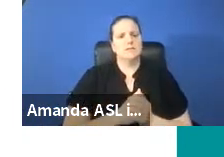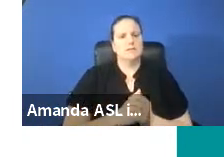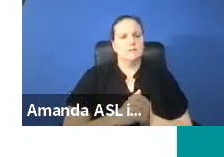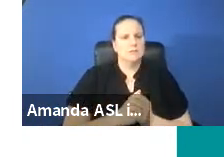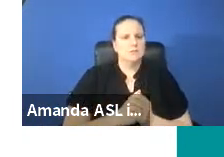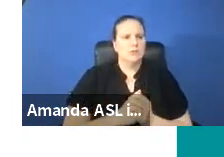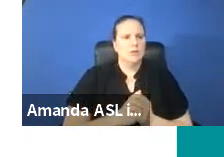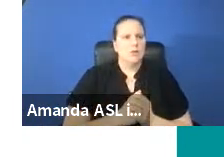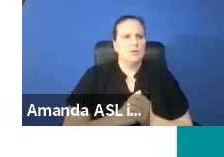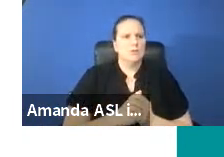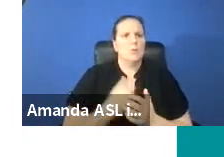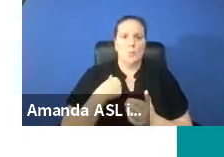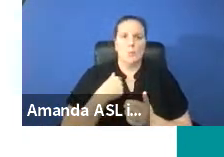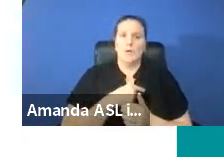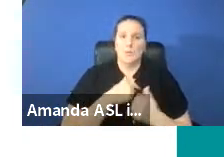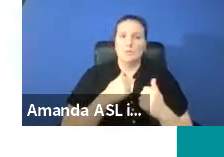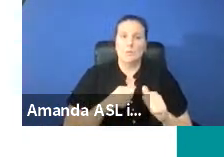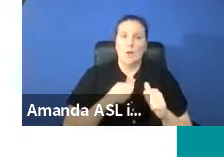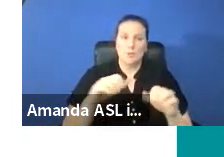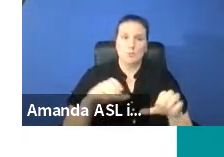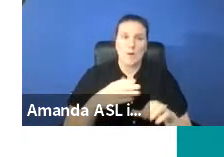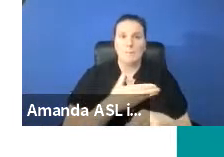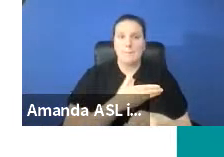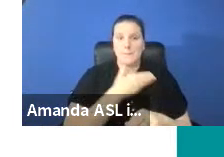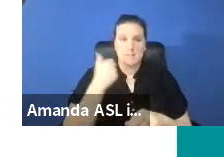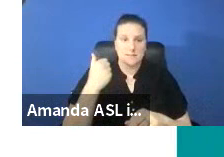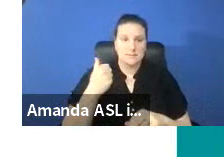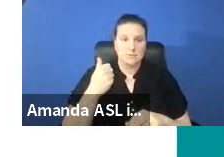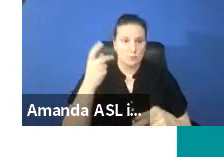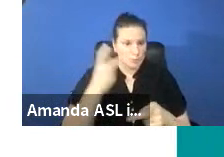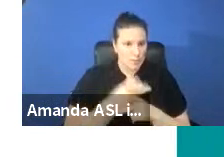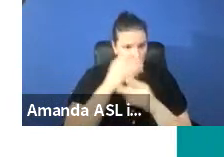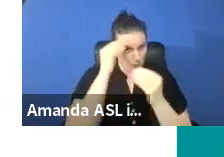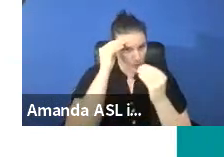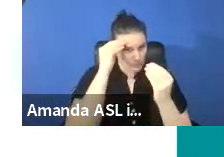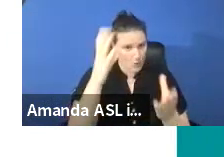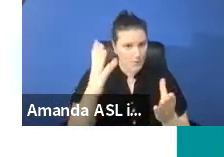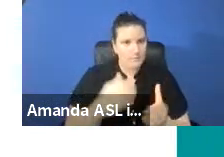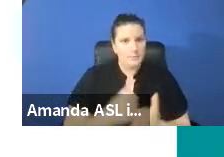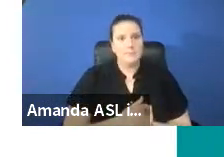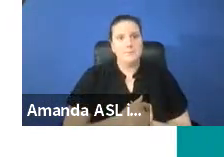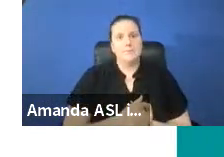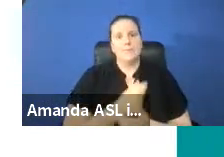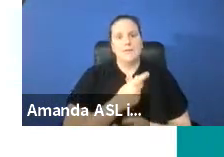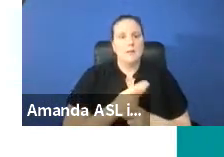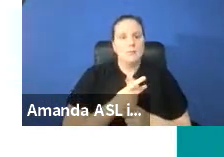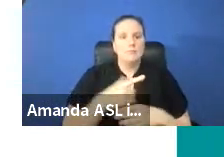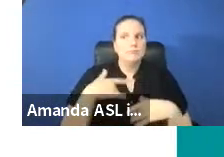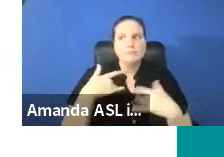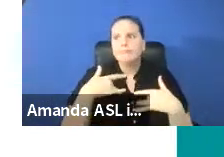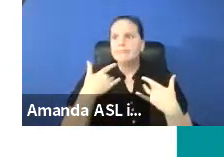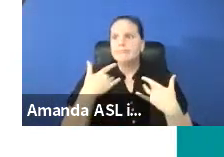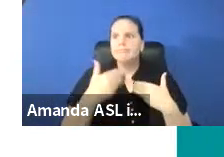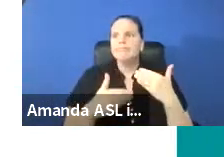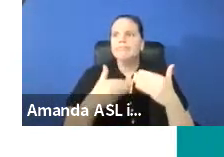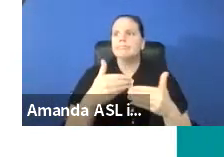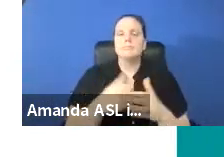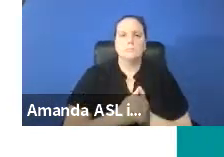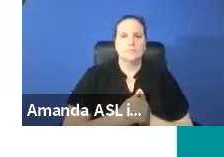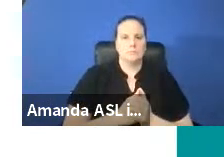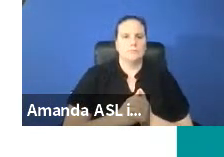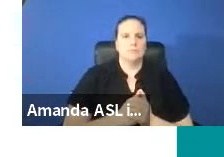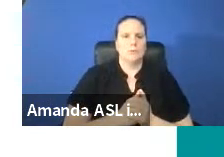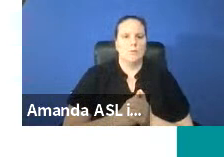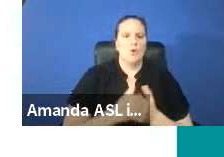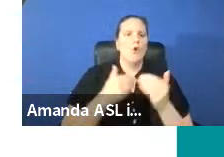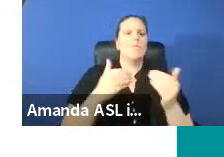we are going to try to do our best to keep you informed, keep you apprised of things as we